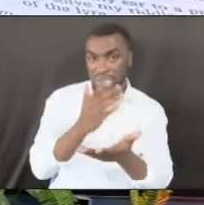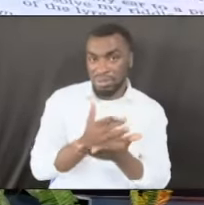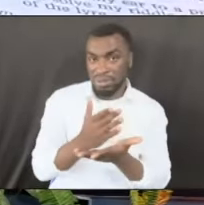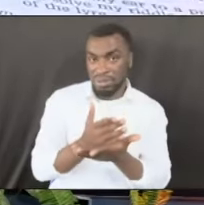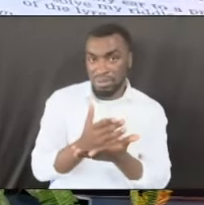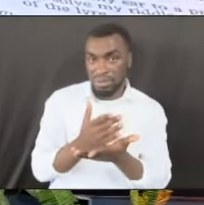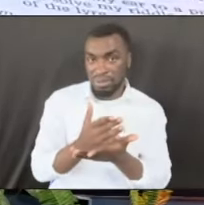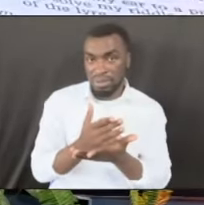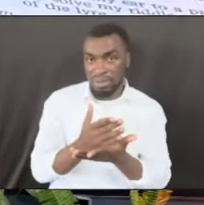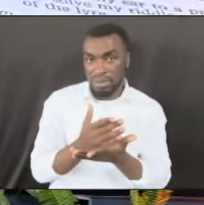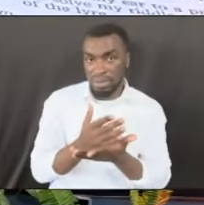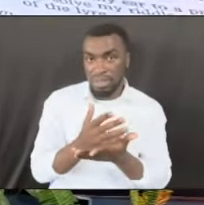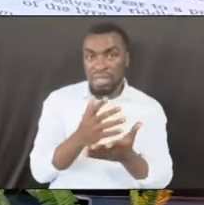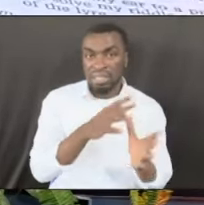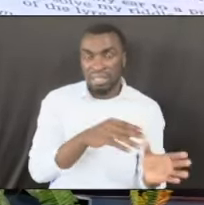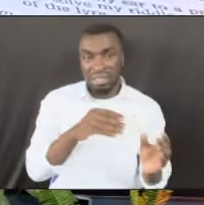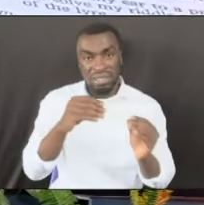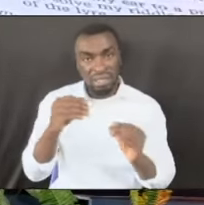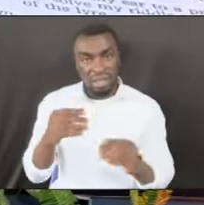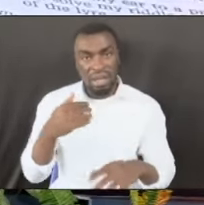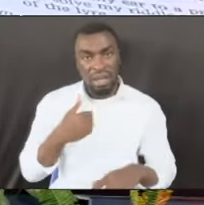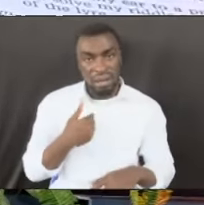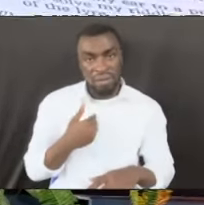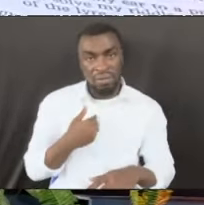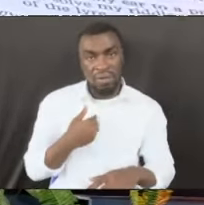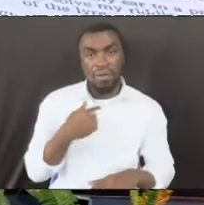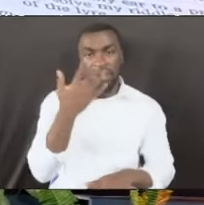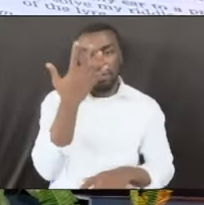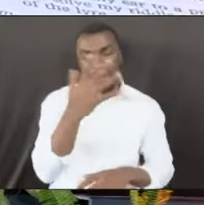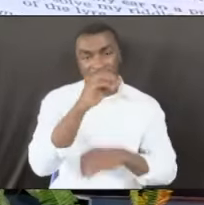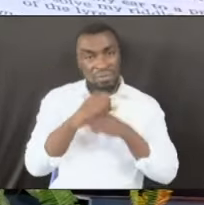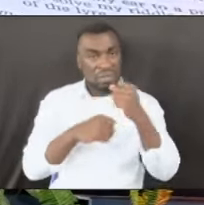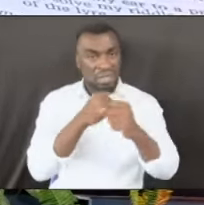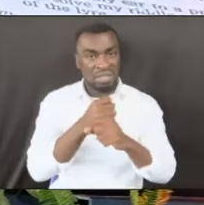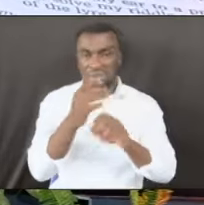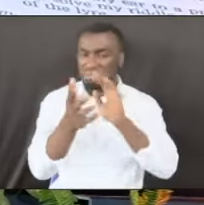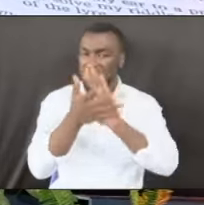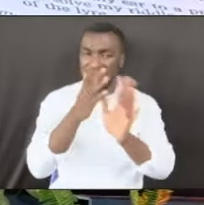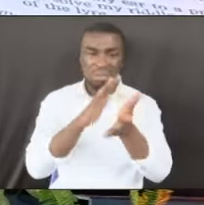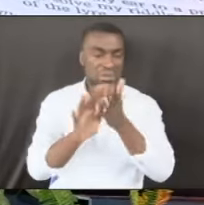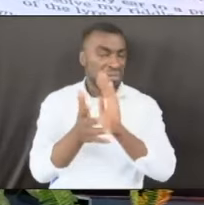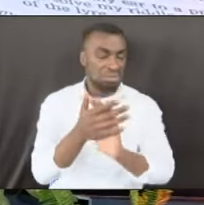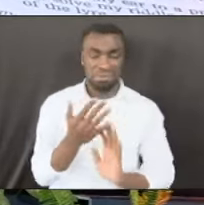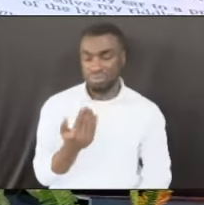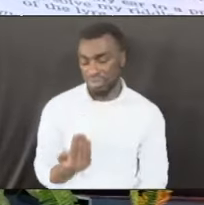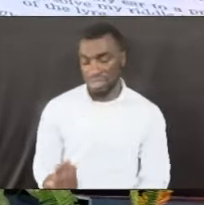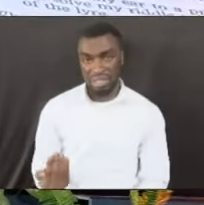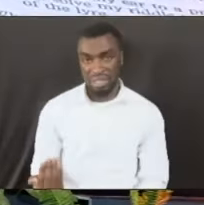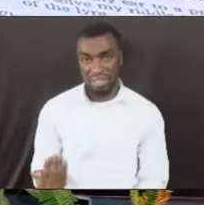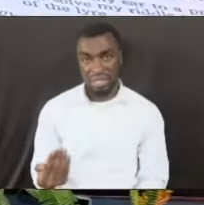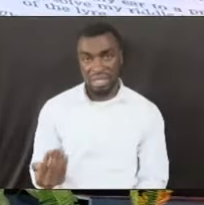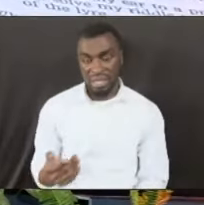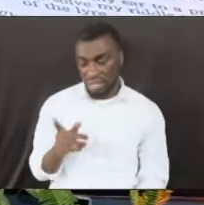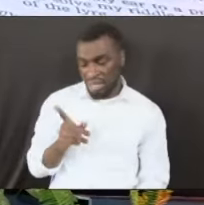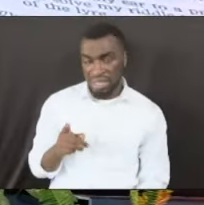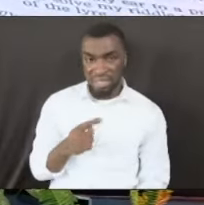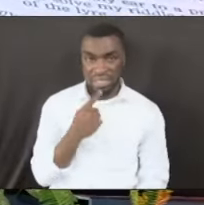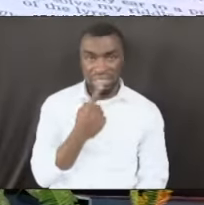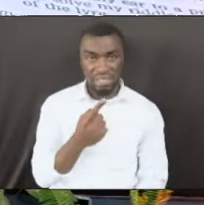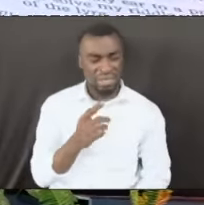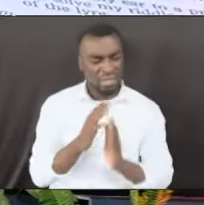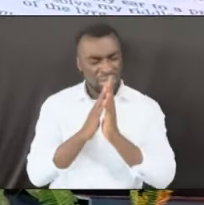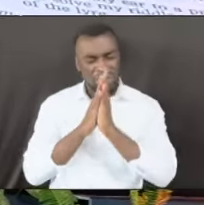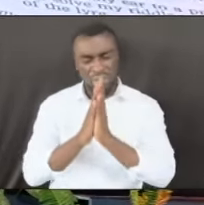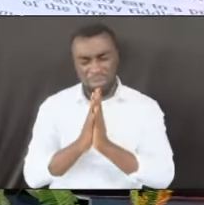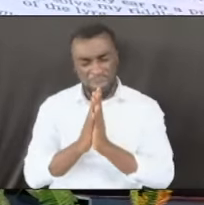She had gone for 5 years without a child. In fact, she tells me she was praying for more